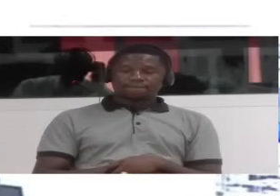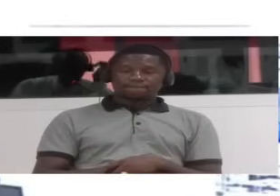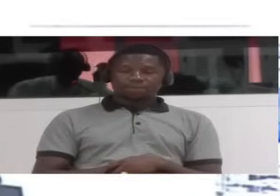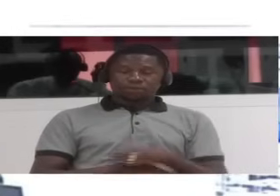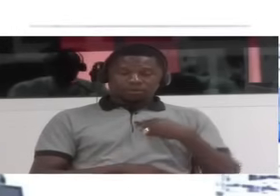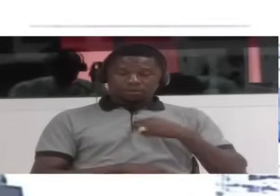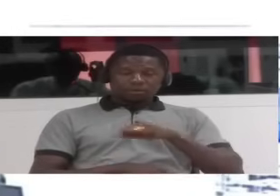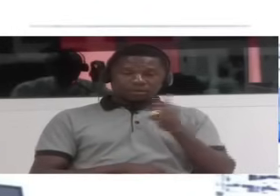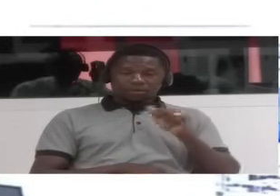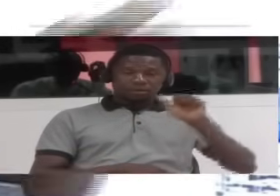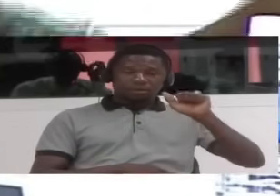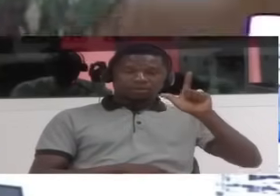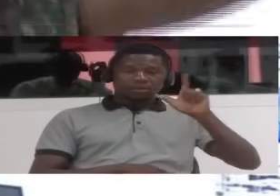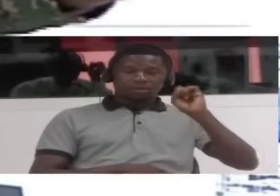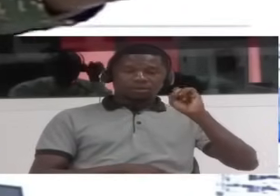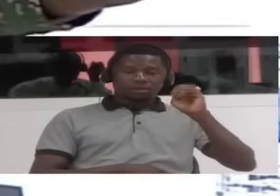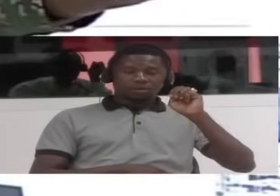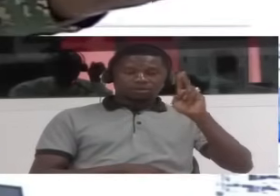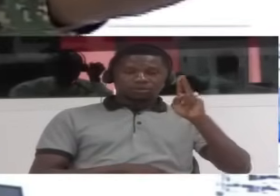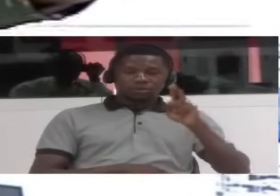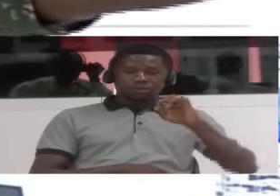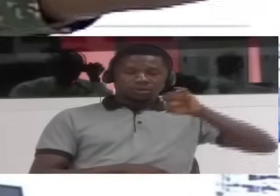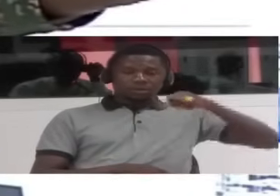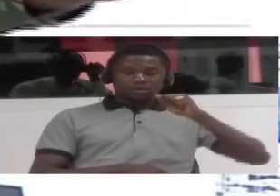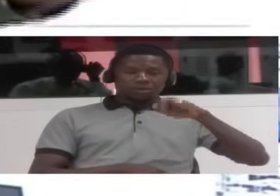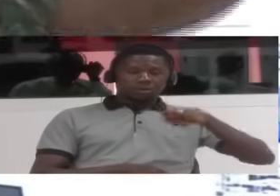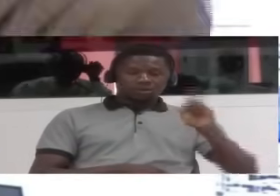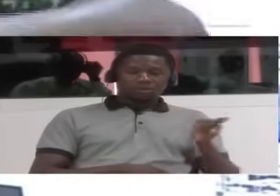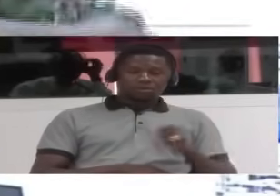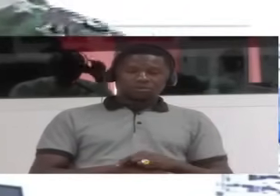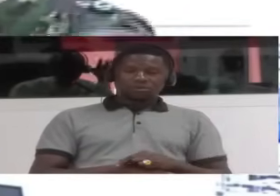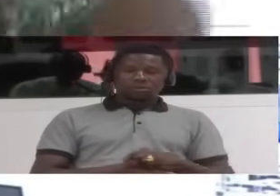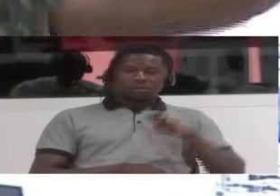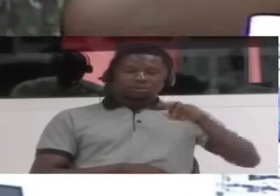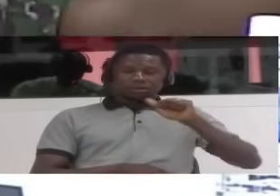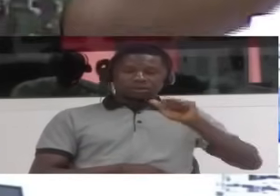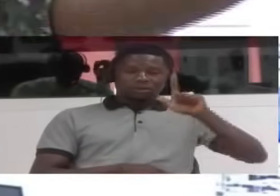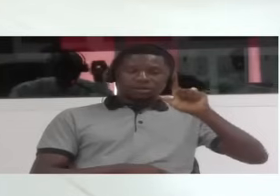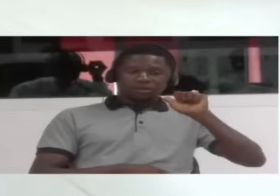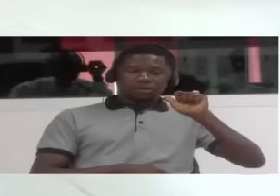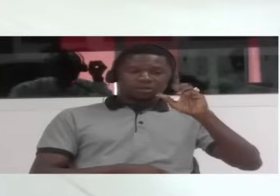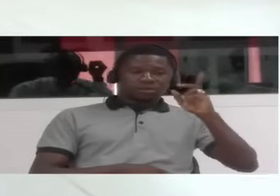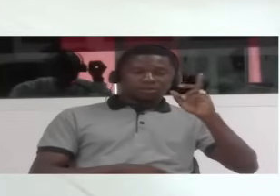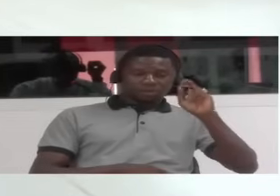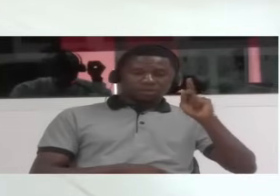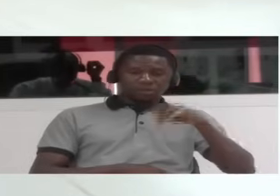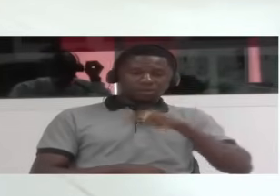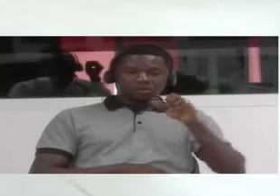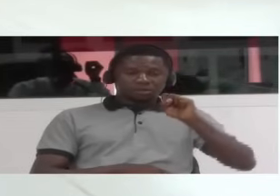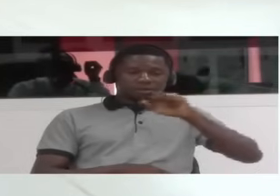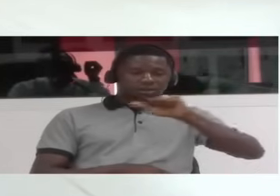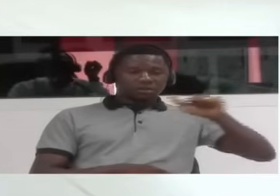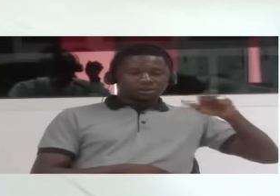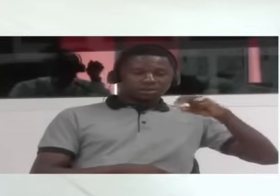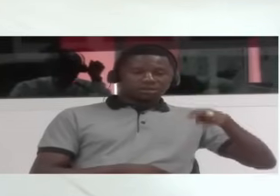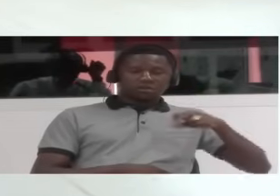Me and Ali Ujeng, Malik and Sana Manjang were standing there. When we take this person, they fire at him, he fall in